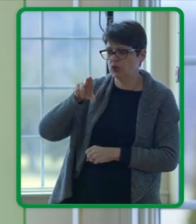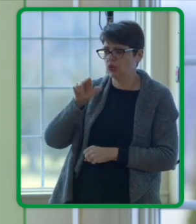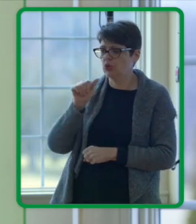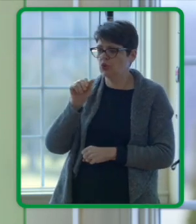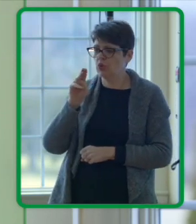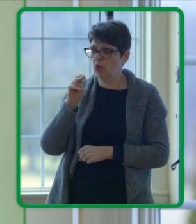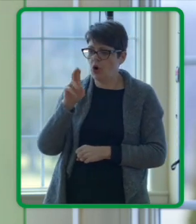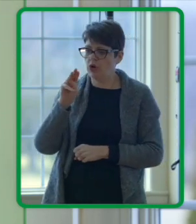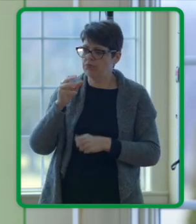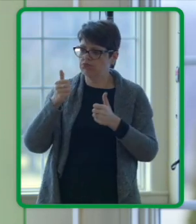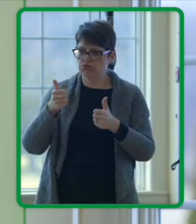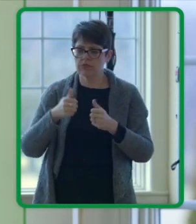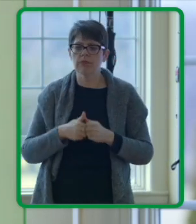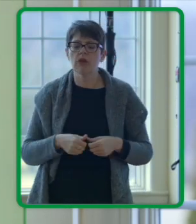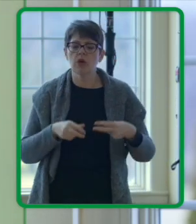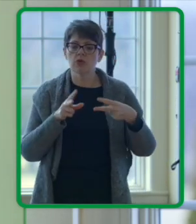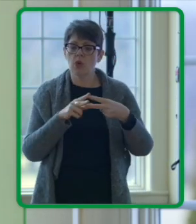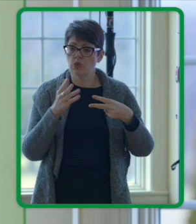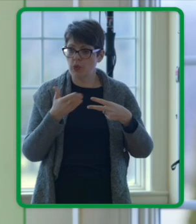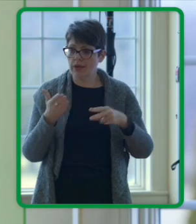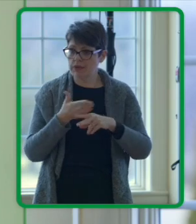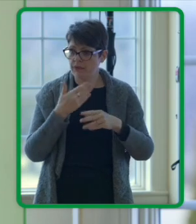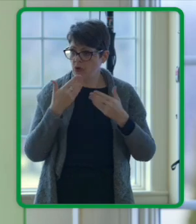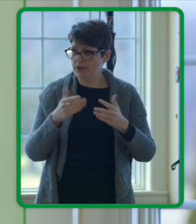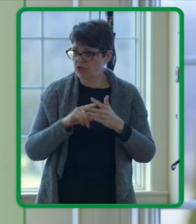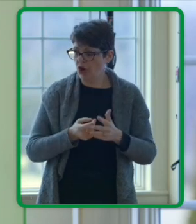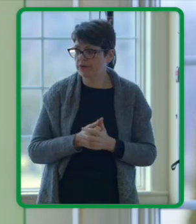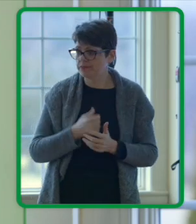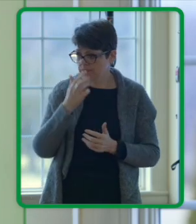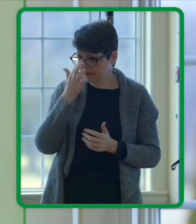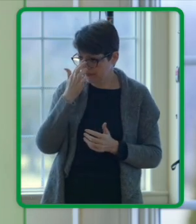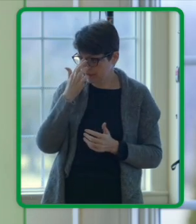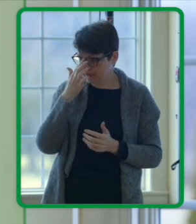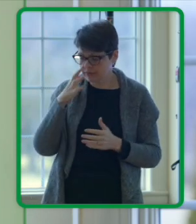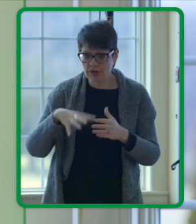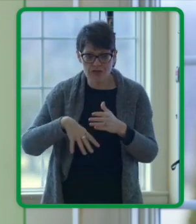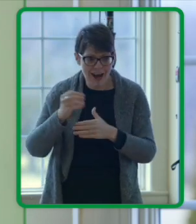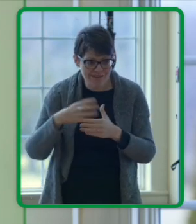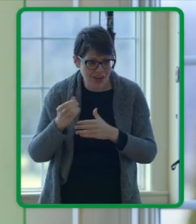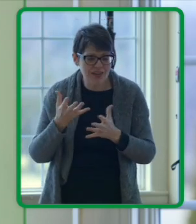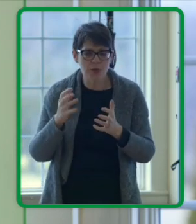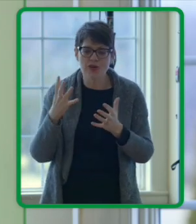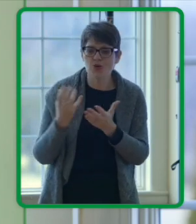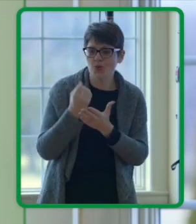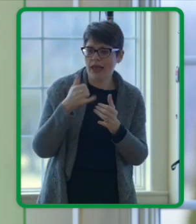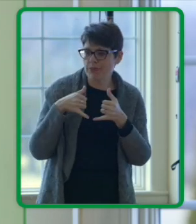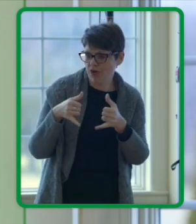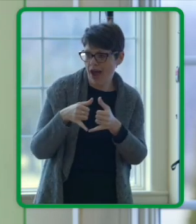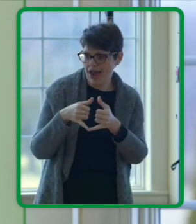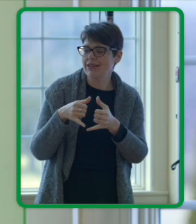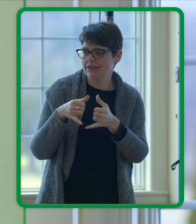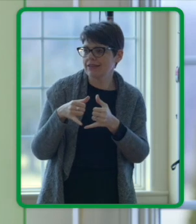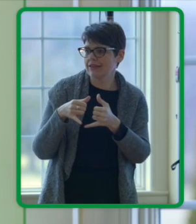So, two quick notes as we start. If you would like to win a door prize, and I